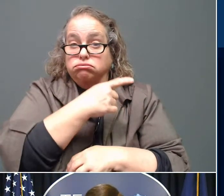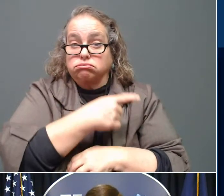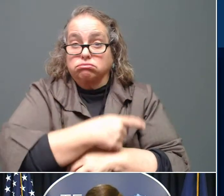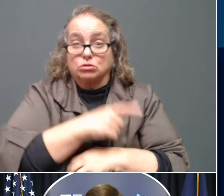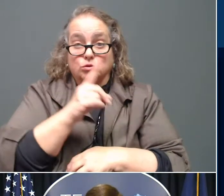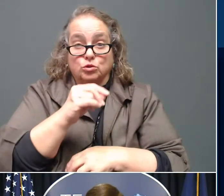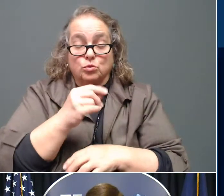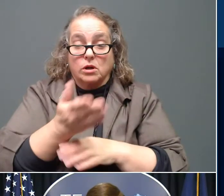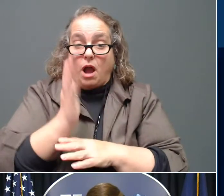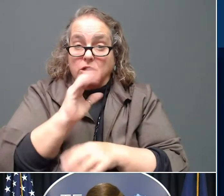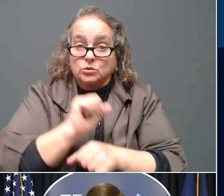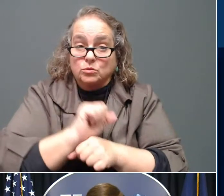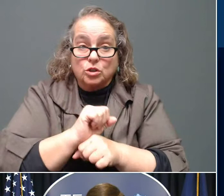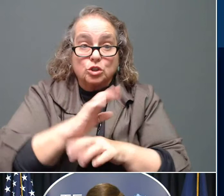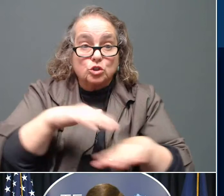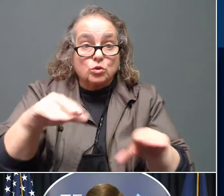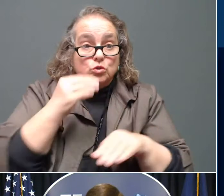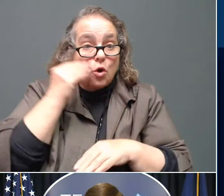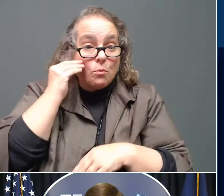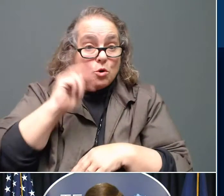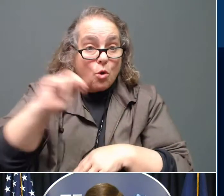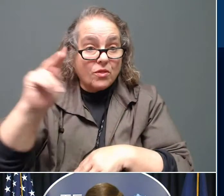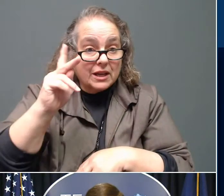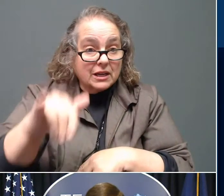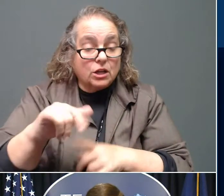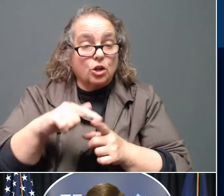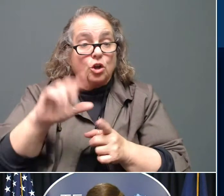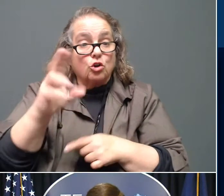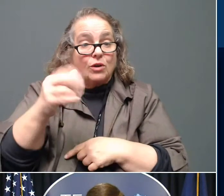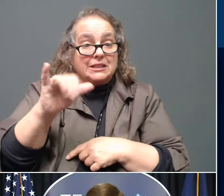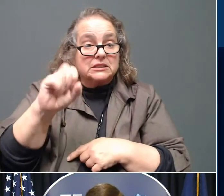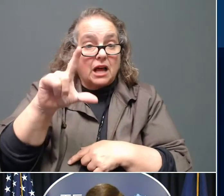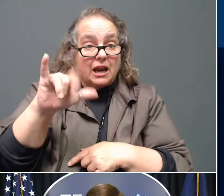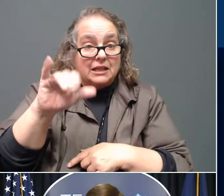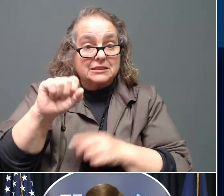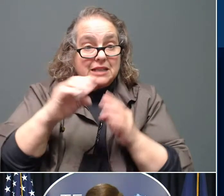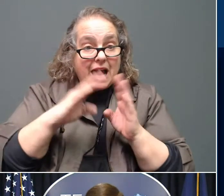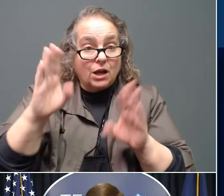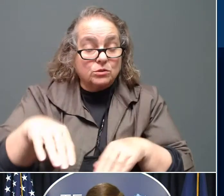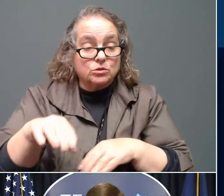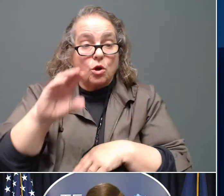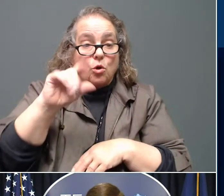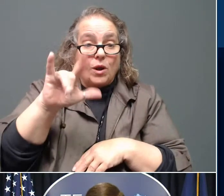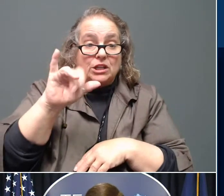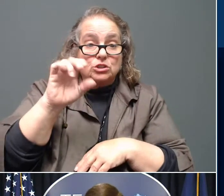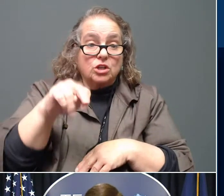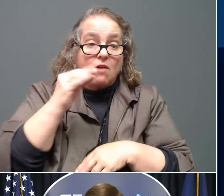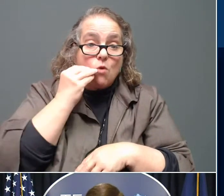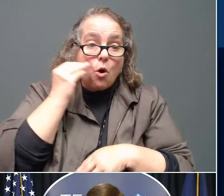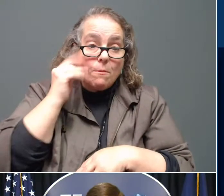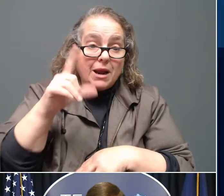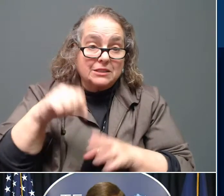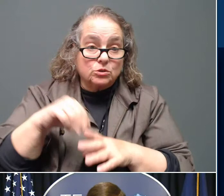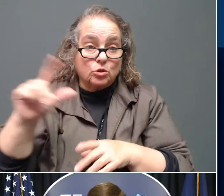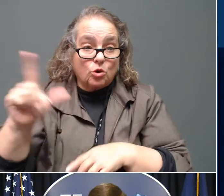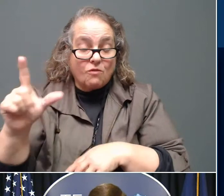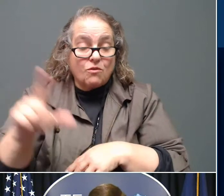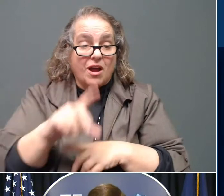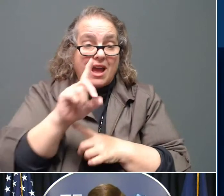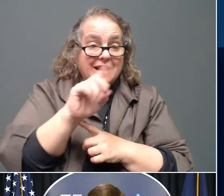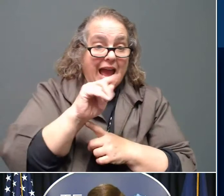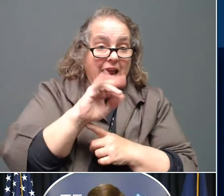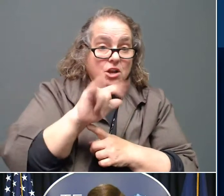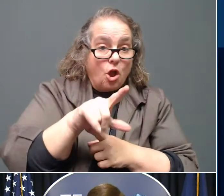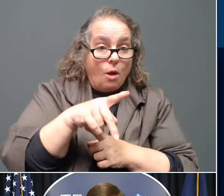Northern Kentucky, Chrysalis House, Coalition for the Homeless, that's in Louisville, the Daniel Patino Shelter, Hope in the